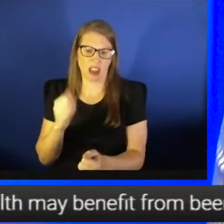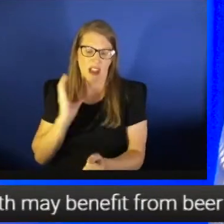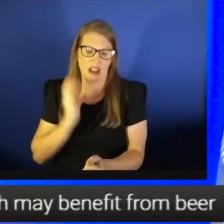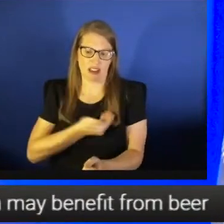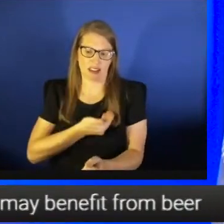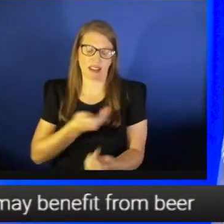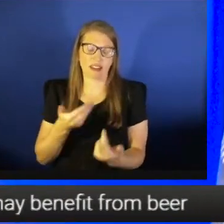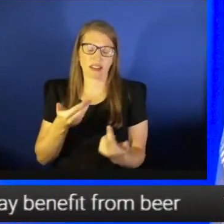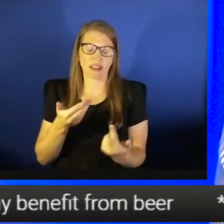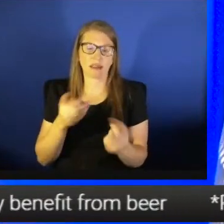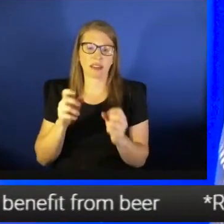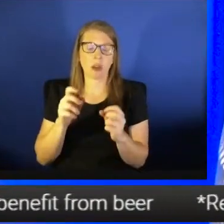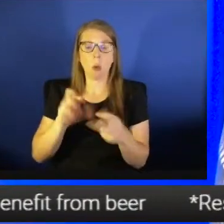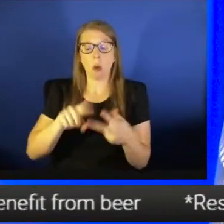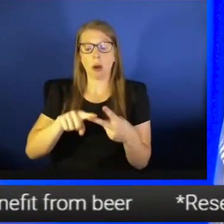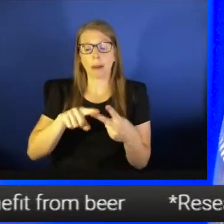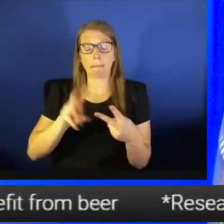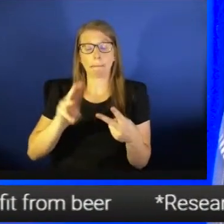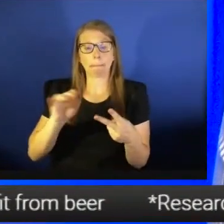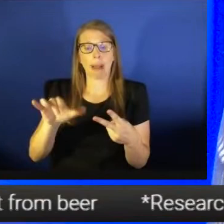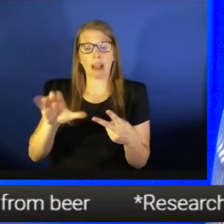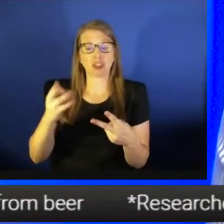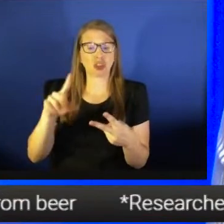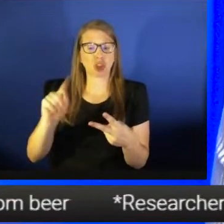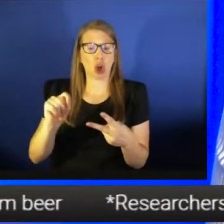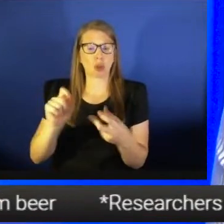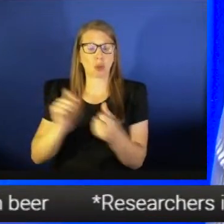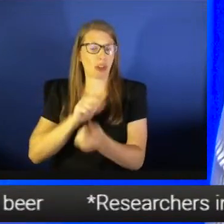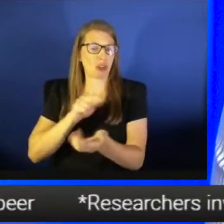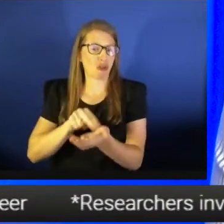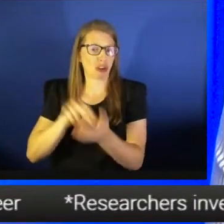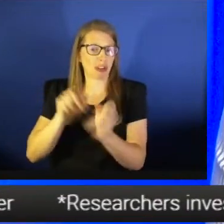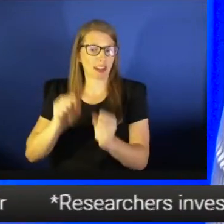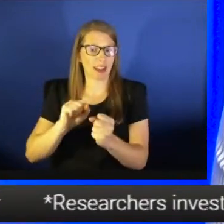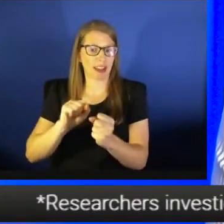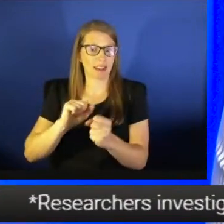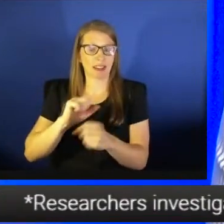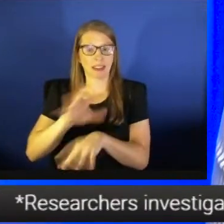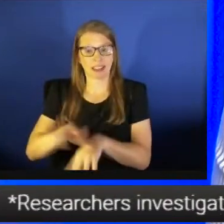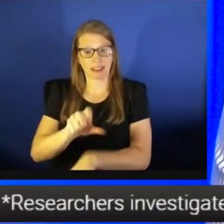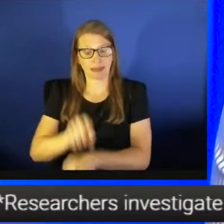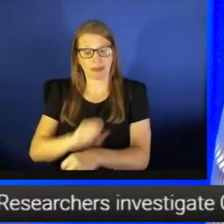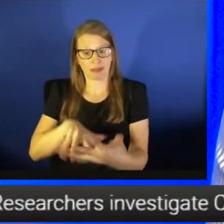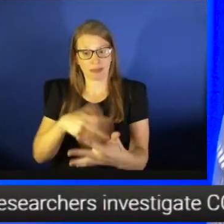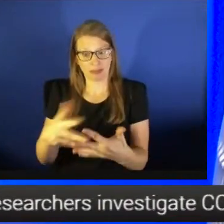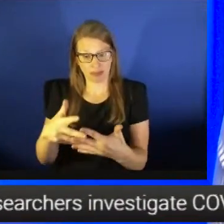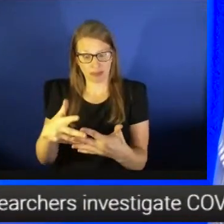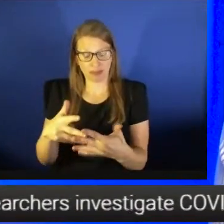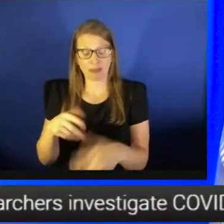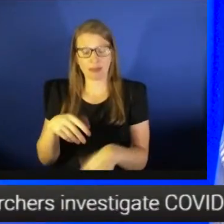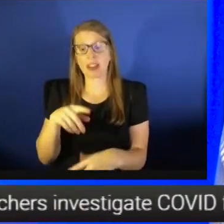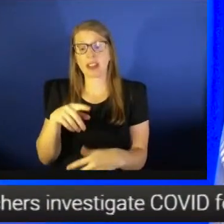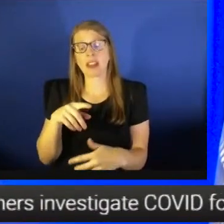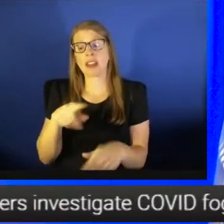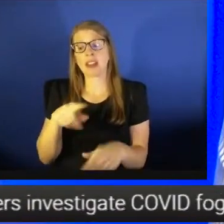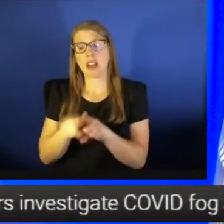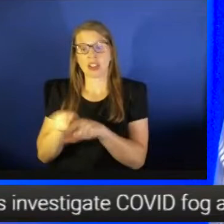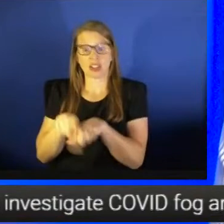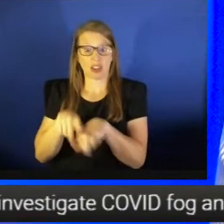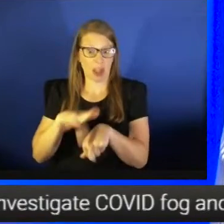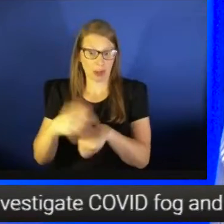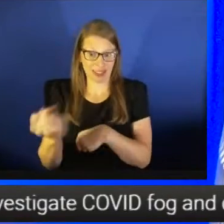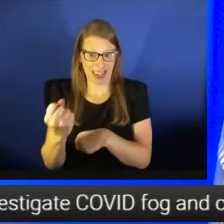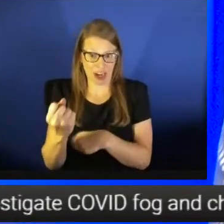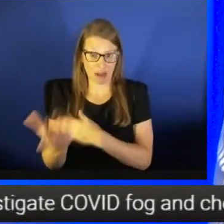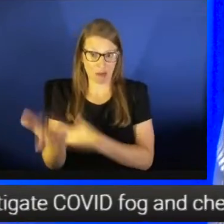the nurse to get an appointment. We are offering appointments during the day, as well as some Saturday morning and evening